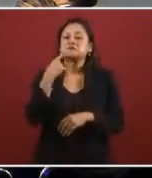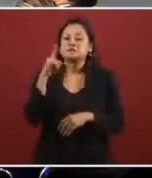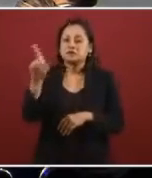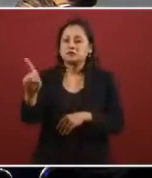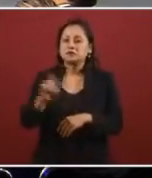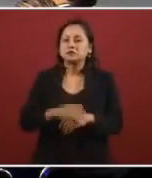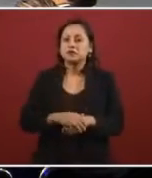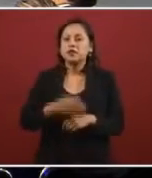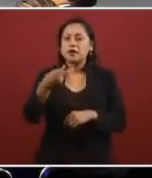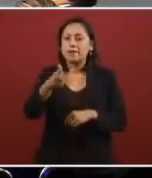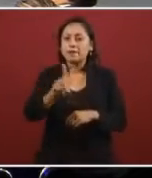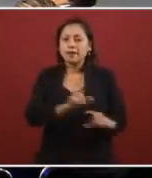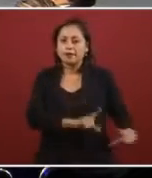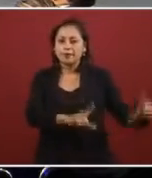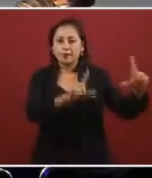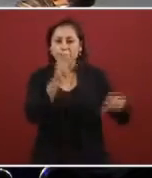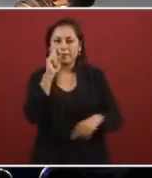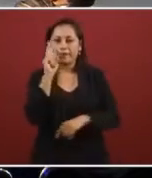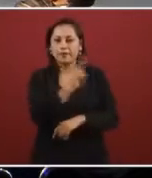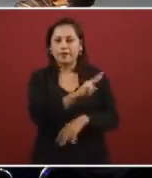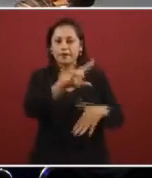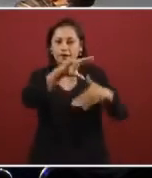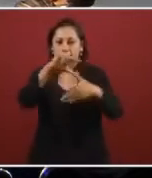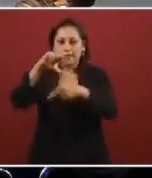example, very concrete, Lorena.